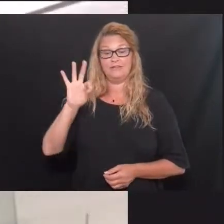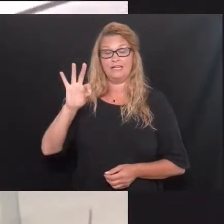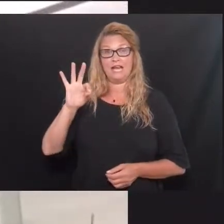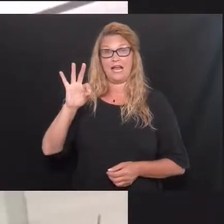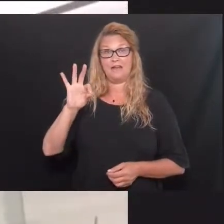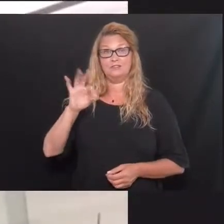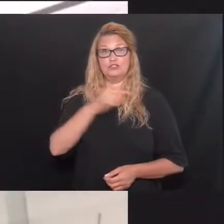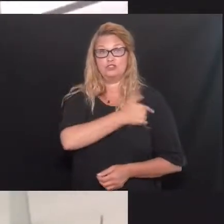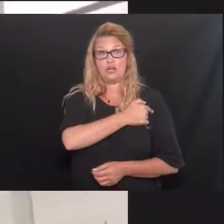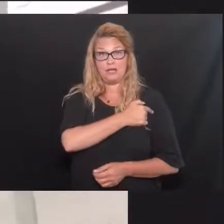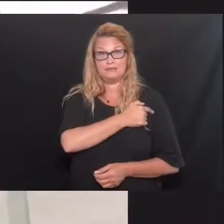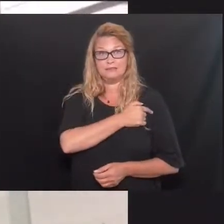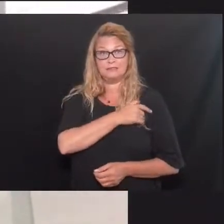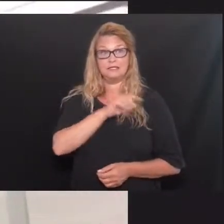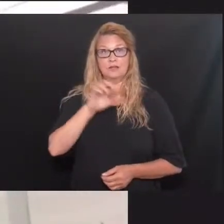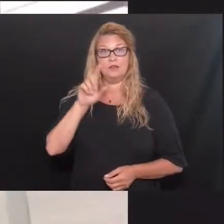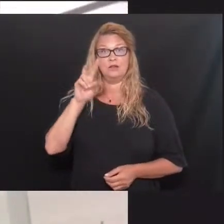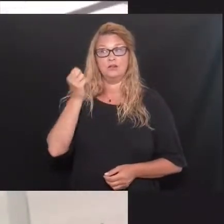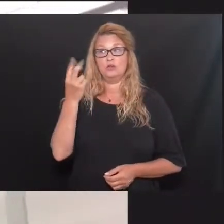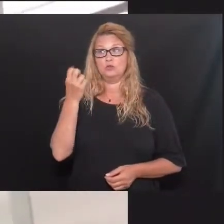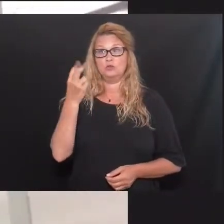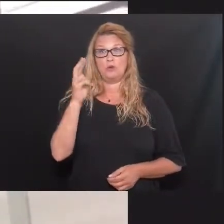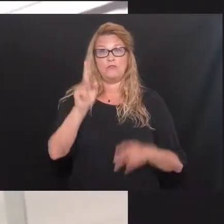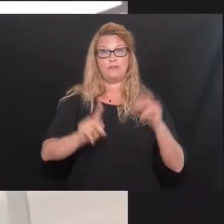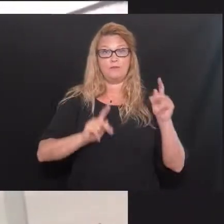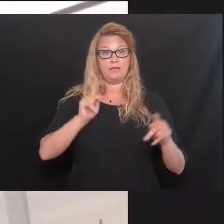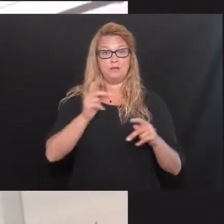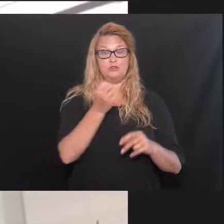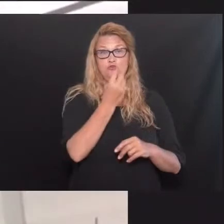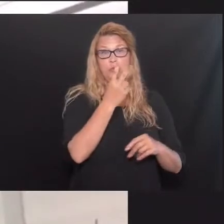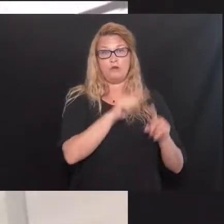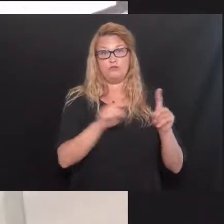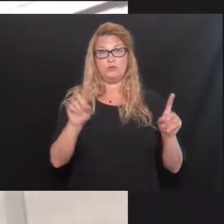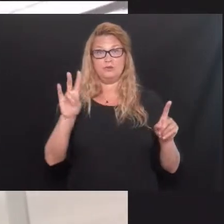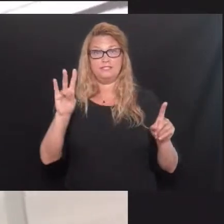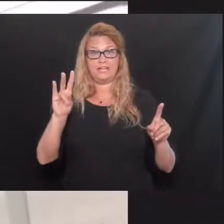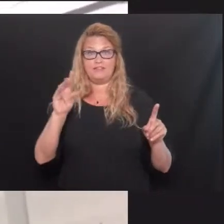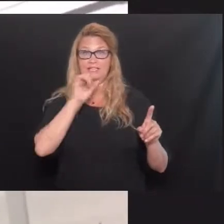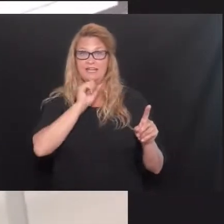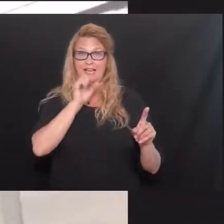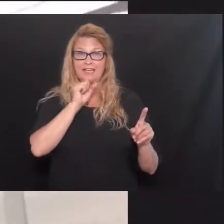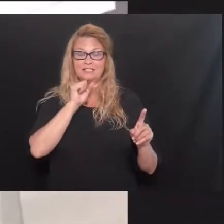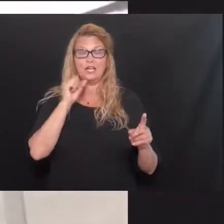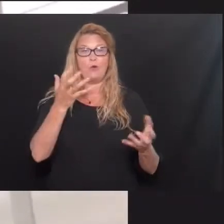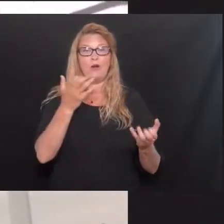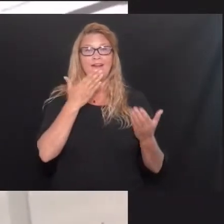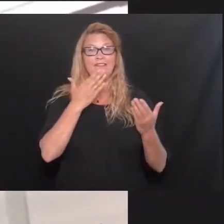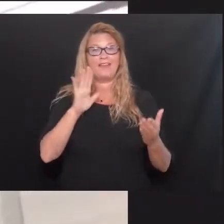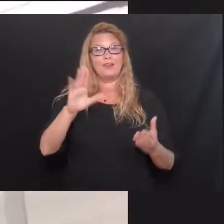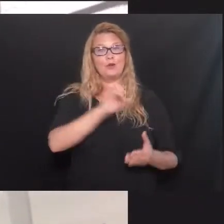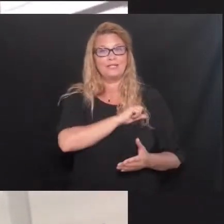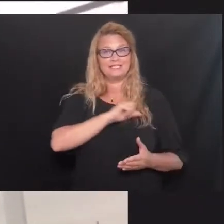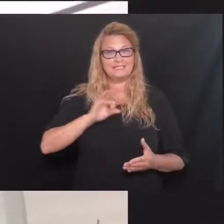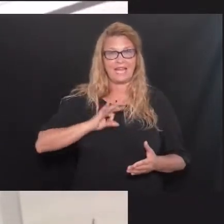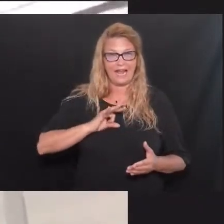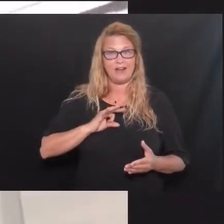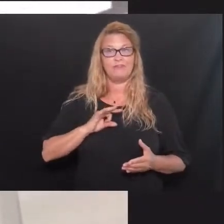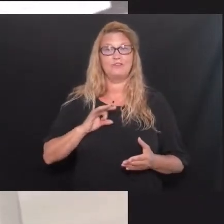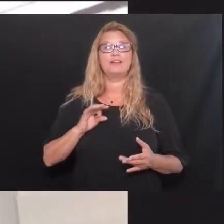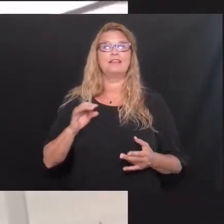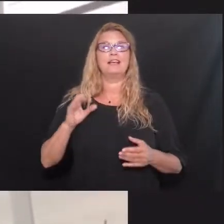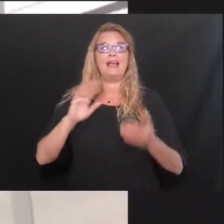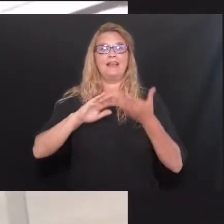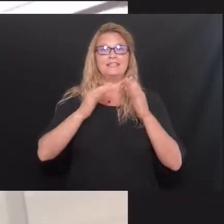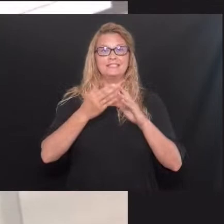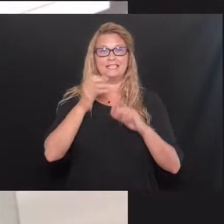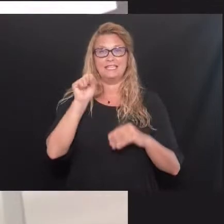shots, and I believe a dozen of those were in the 12 to 17 age group. So I want to thank your staff, the entire staff of the city of St.